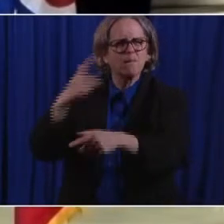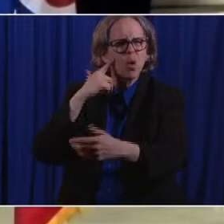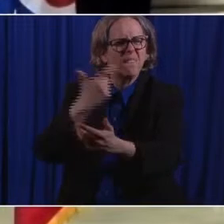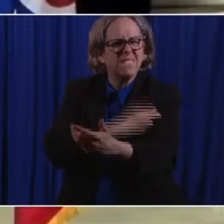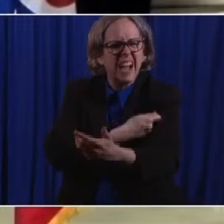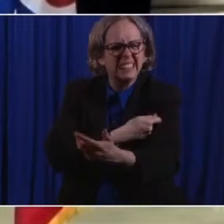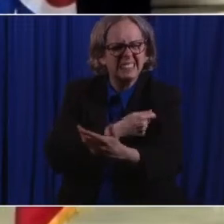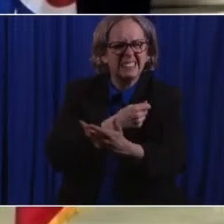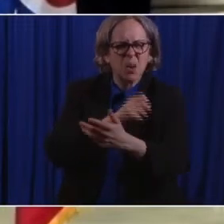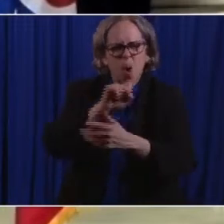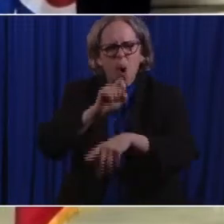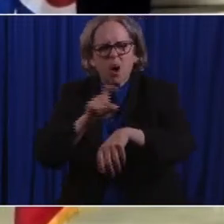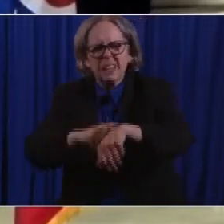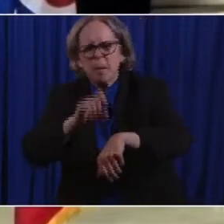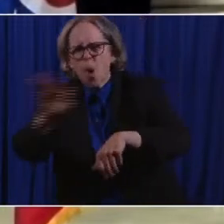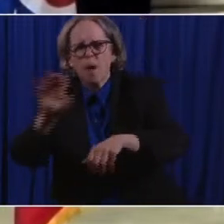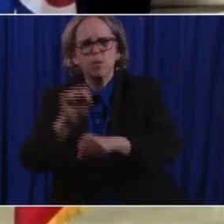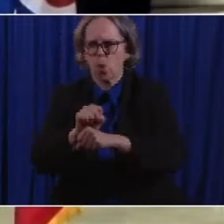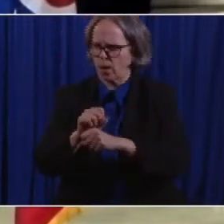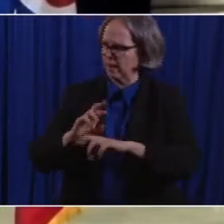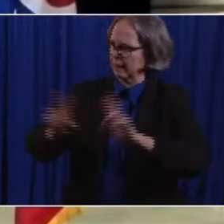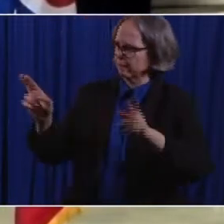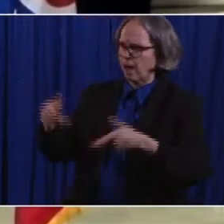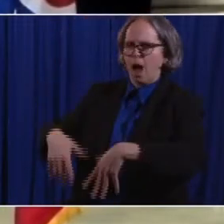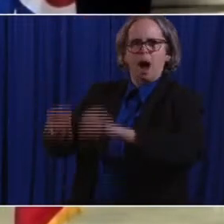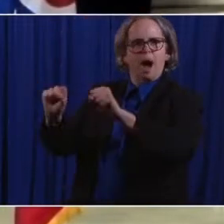I will also wanted to announce a